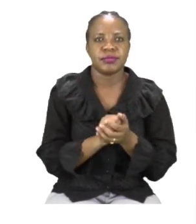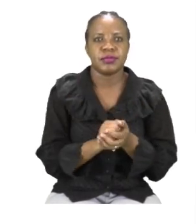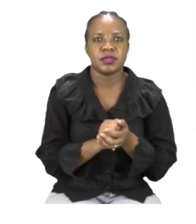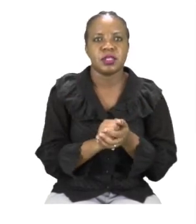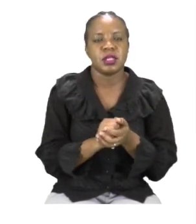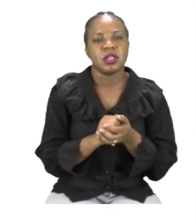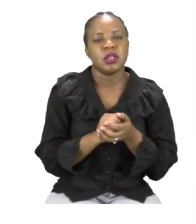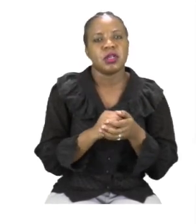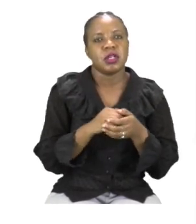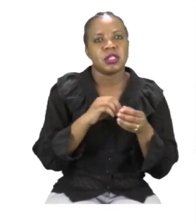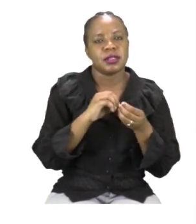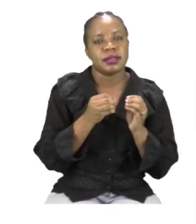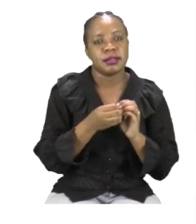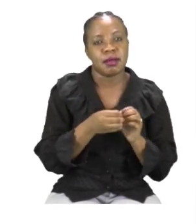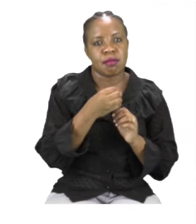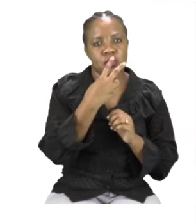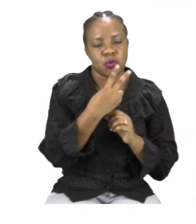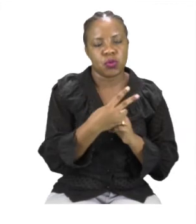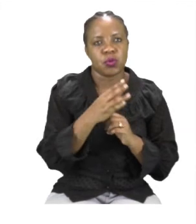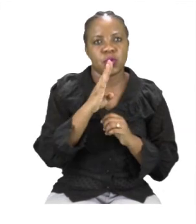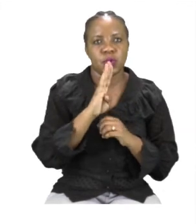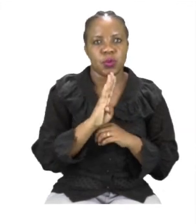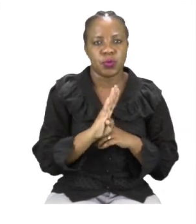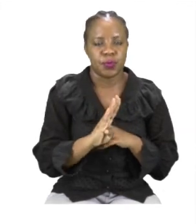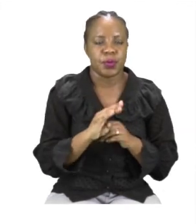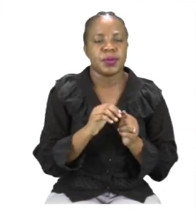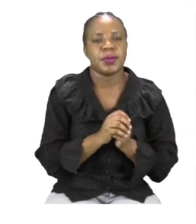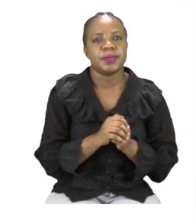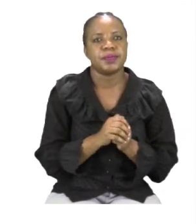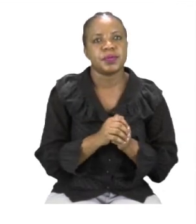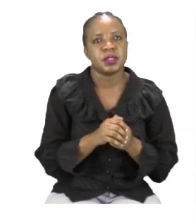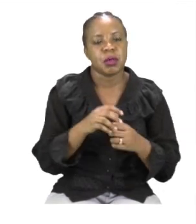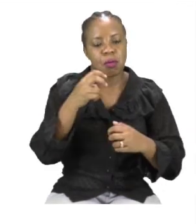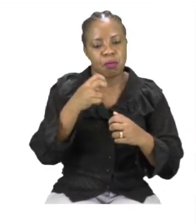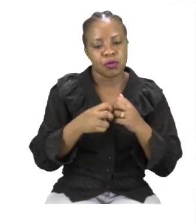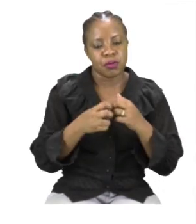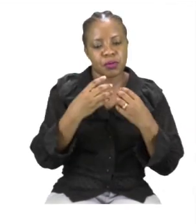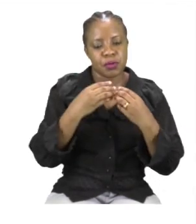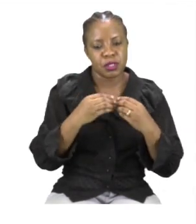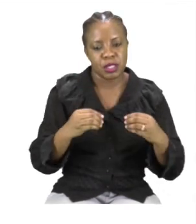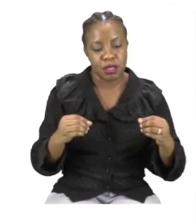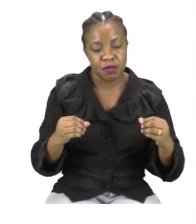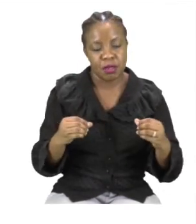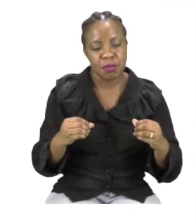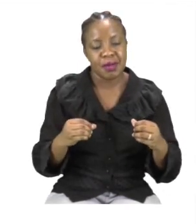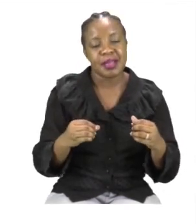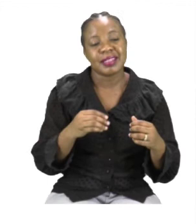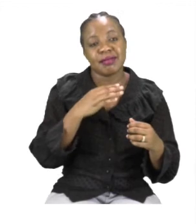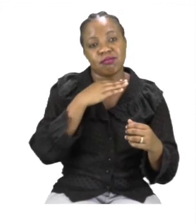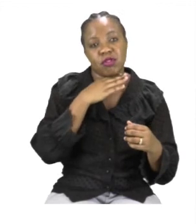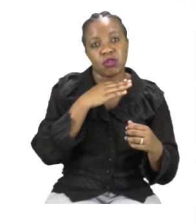Remember, a problem-solving sum is a story that has a problem that you need to solve.